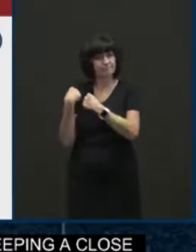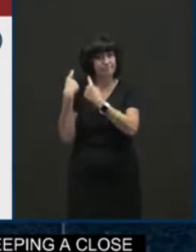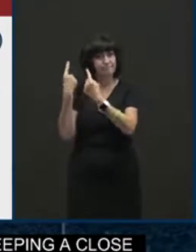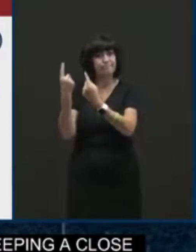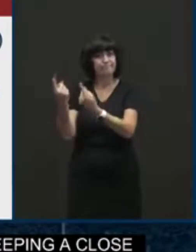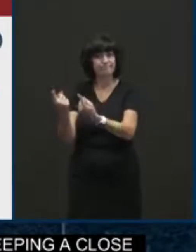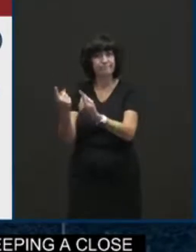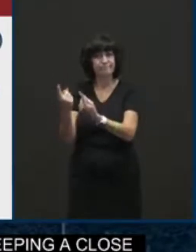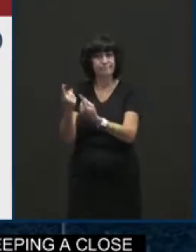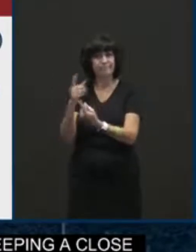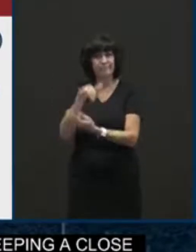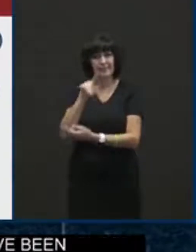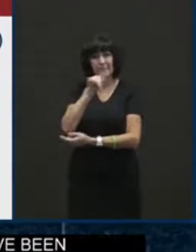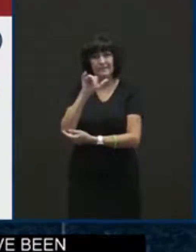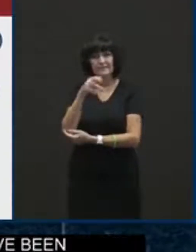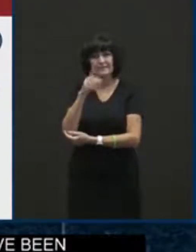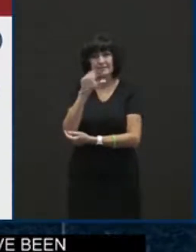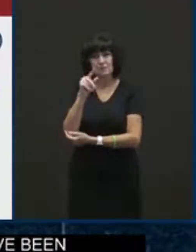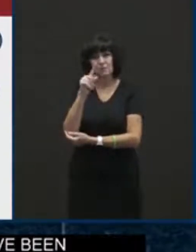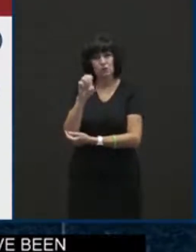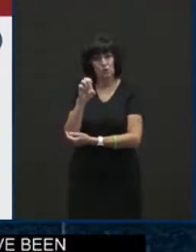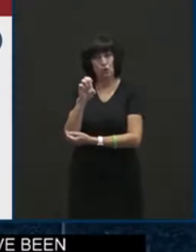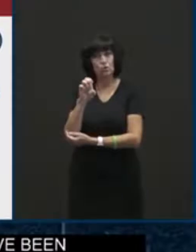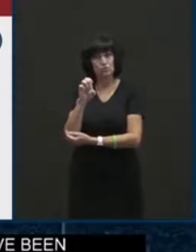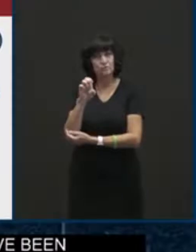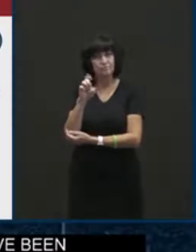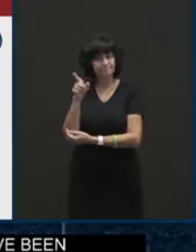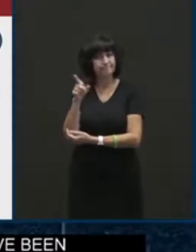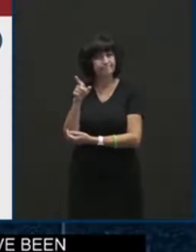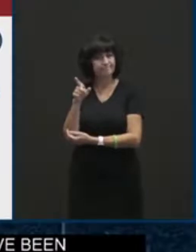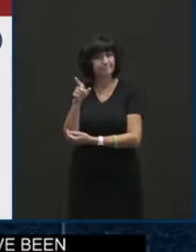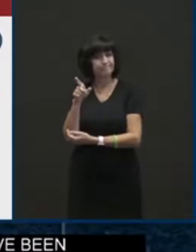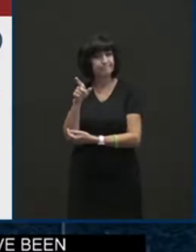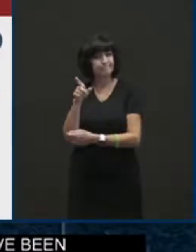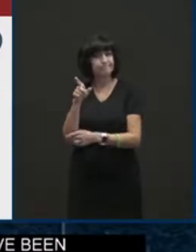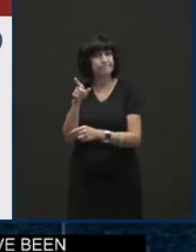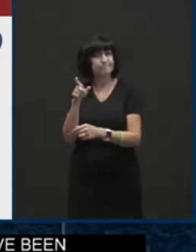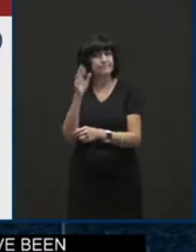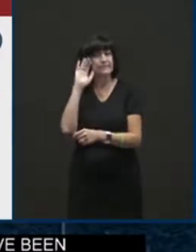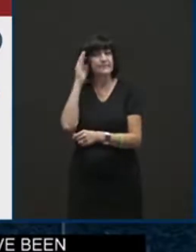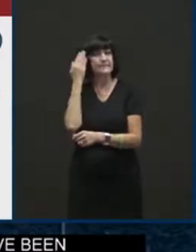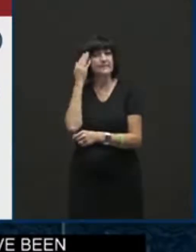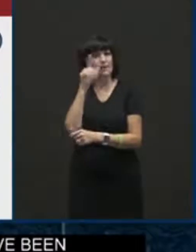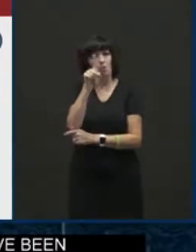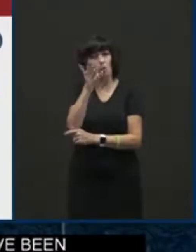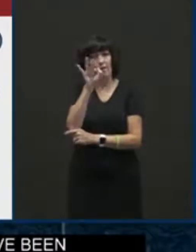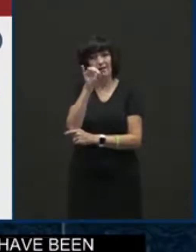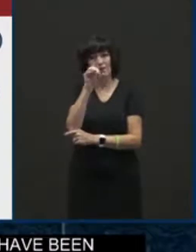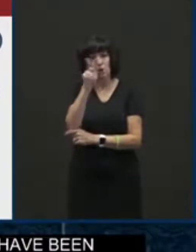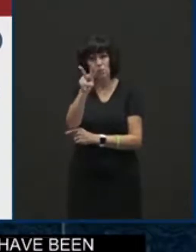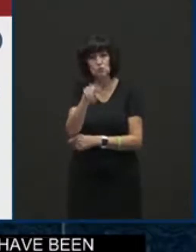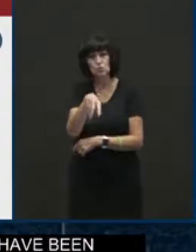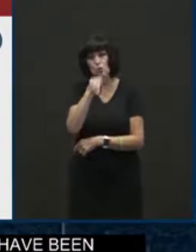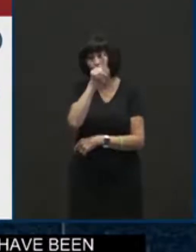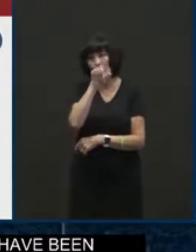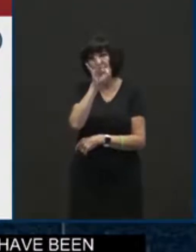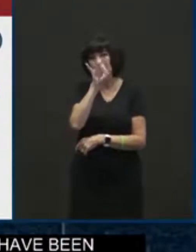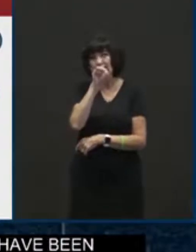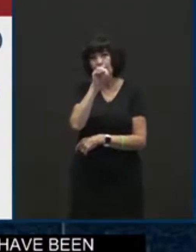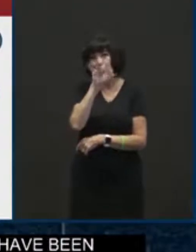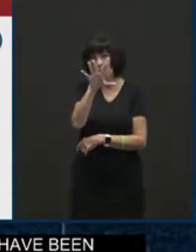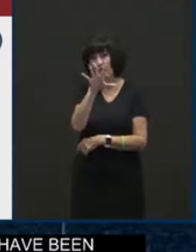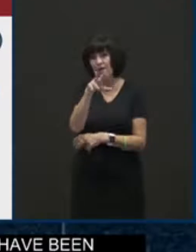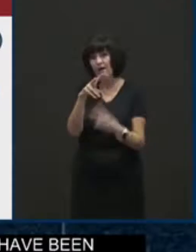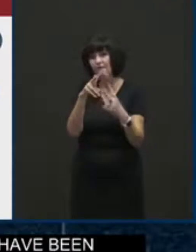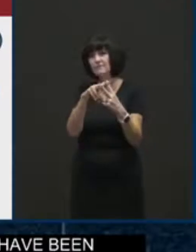zip codes that have been fairly consistent, 19802, 19805, that have